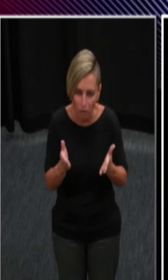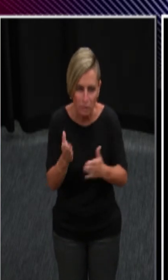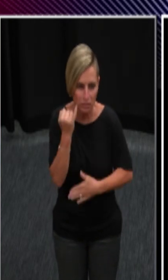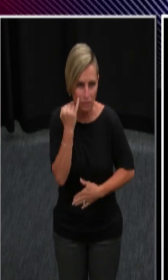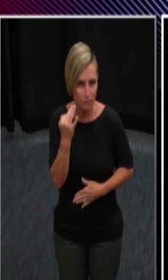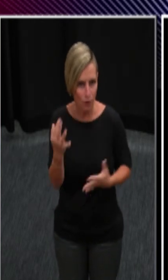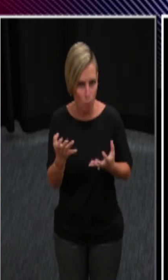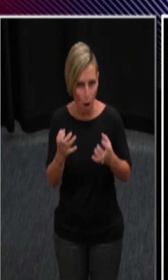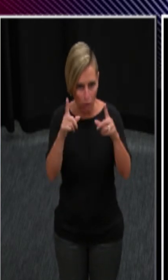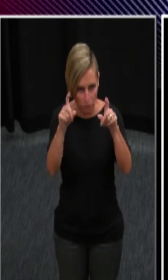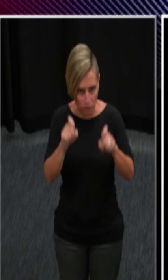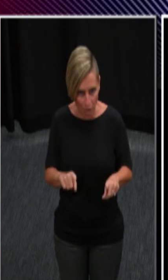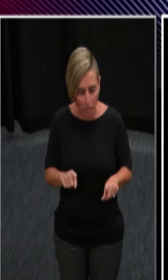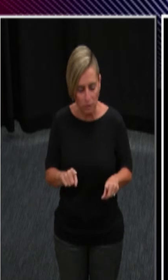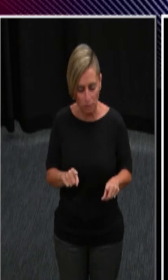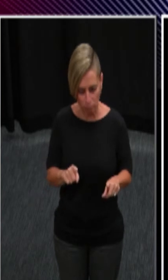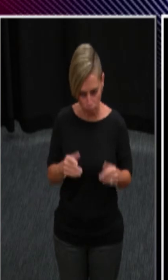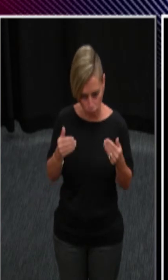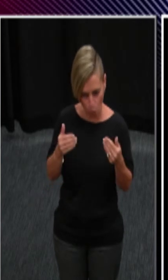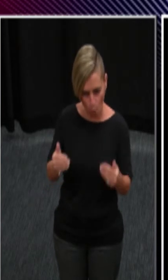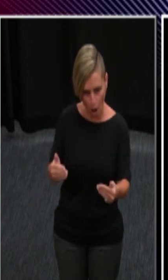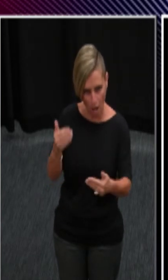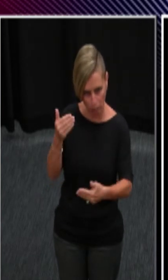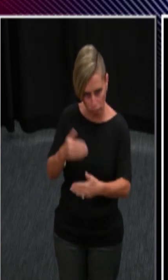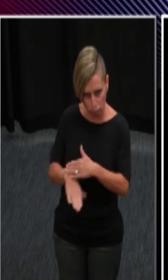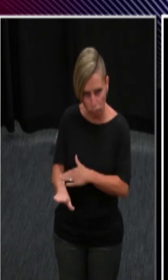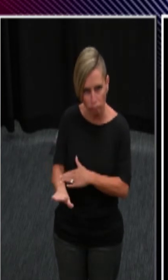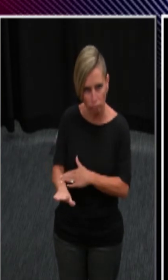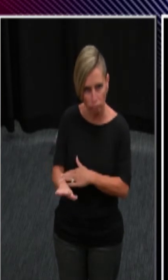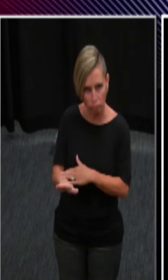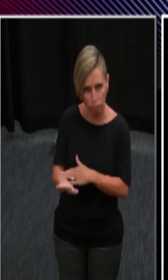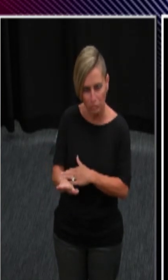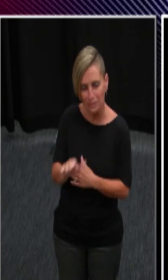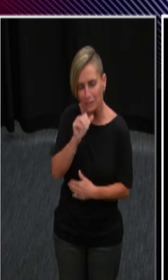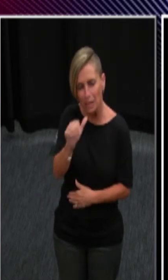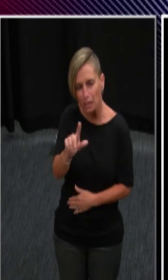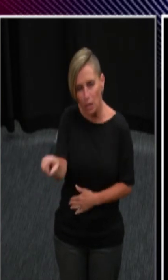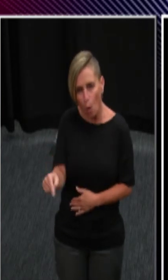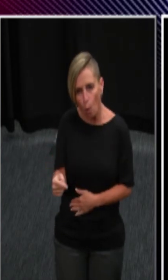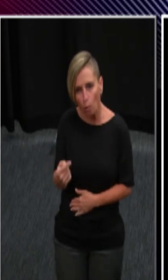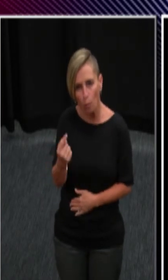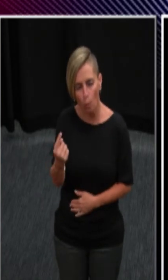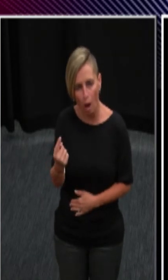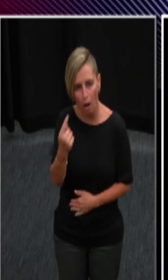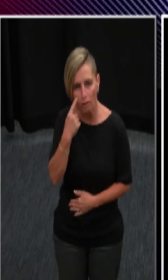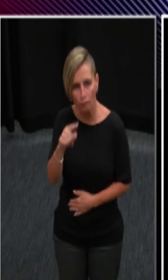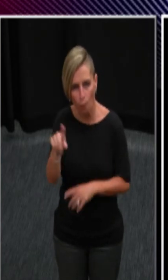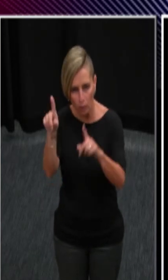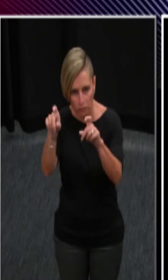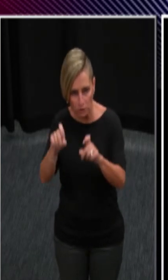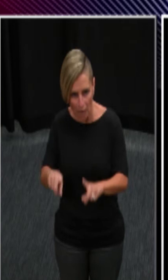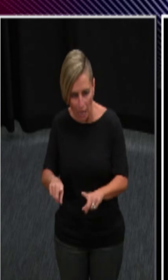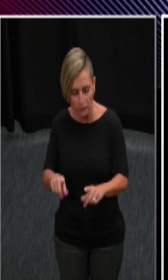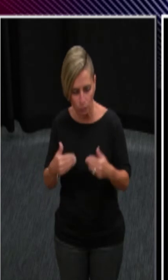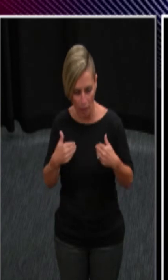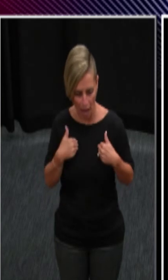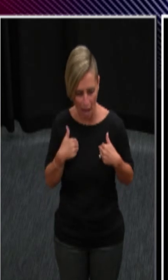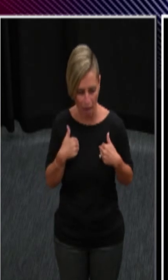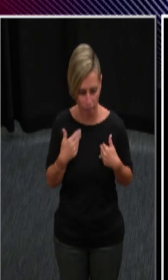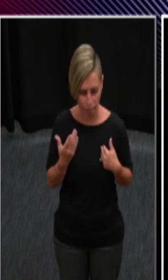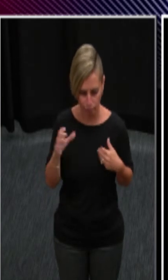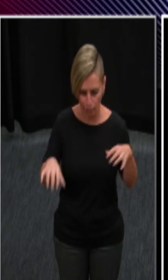to get tested to go to this location. It's not the only location in St. Lucie County. There are other outlets, but from